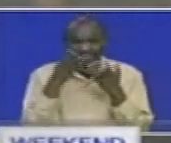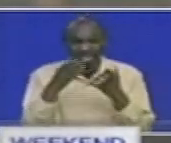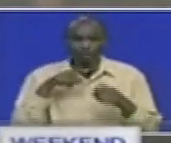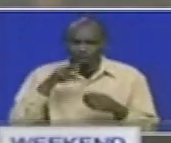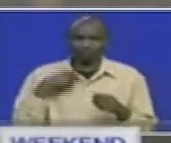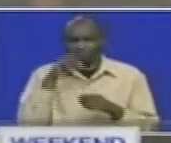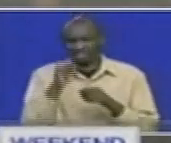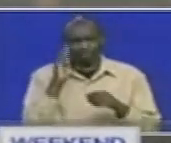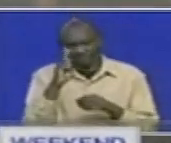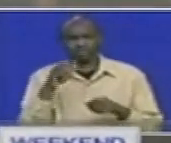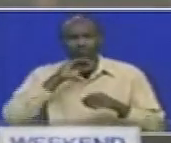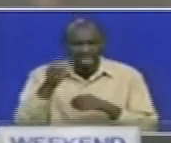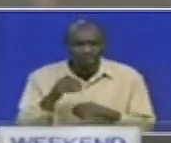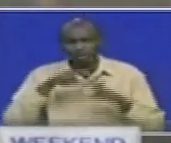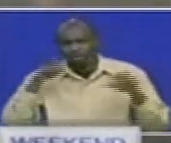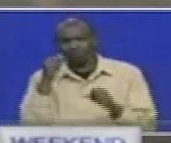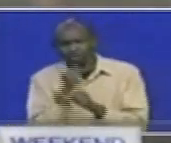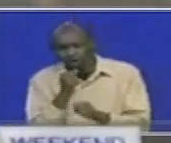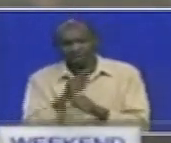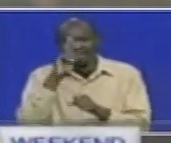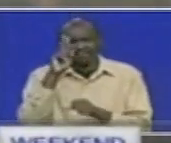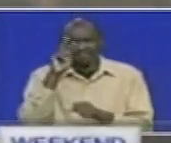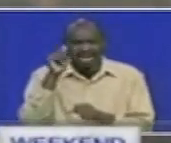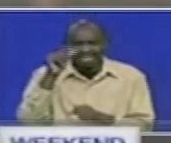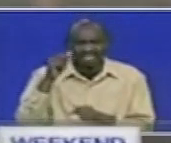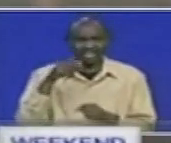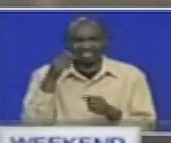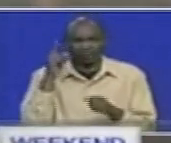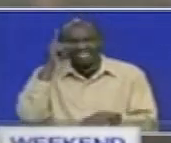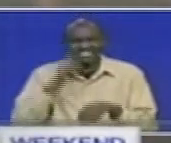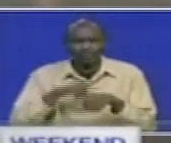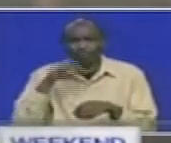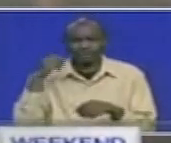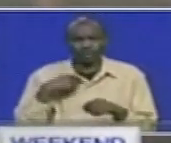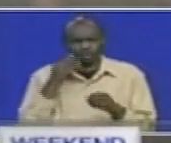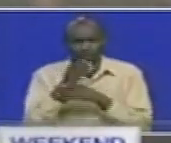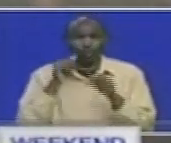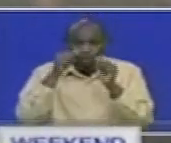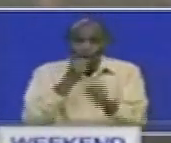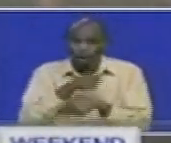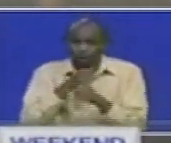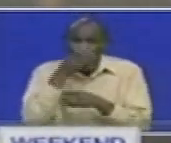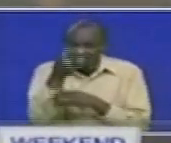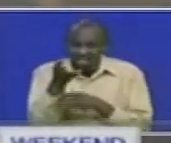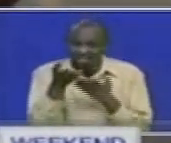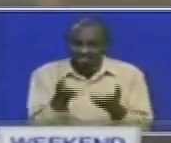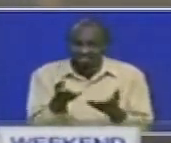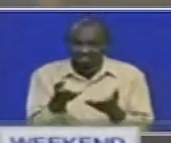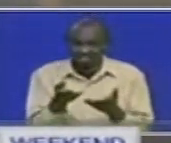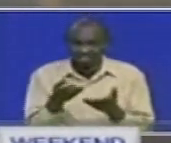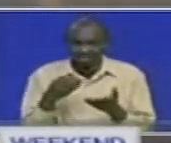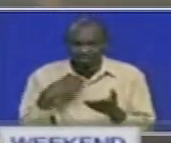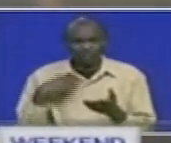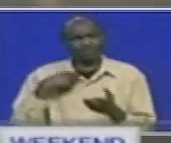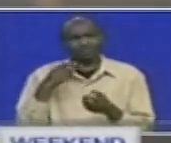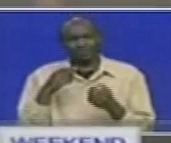South B to town to look for jobs to VAR a kid to at one time even up to all the way to gong Road Avenue 2 and three so I mean